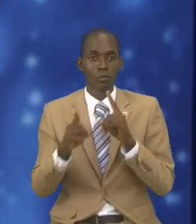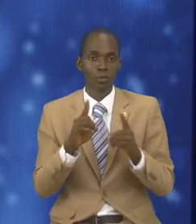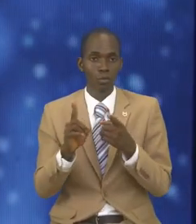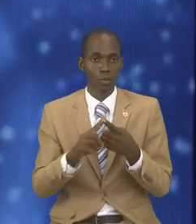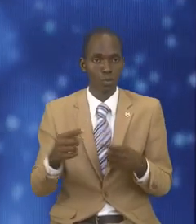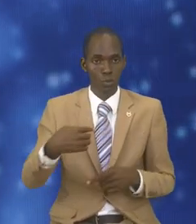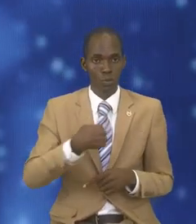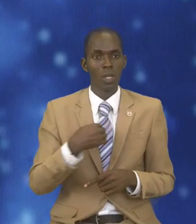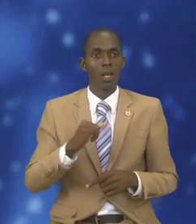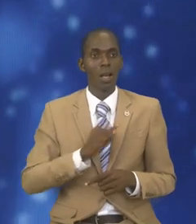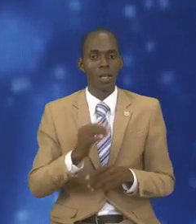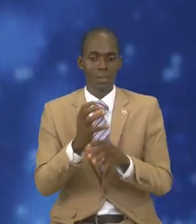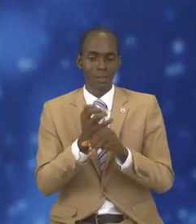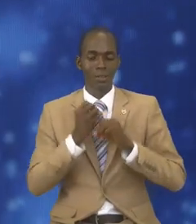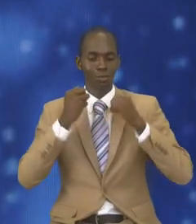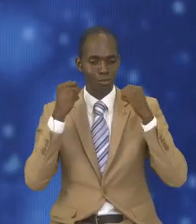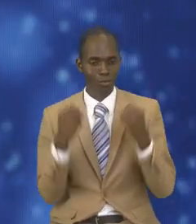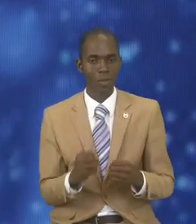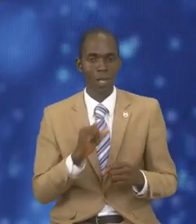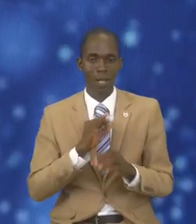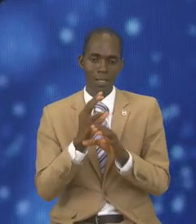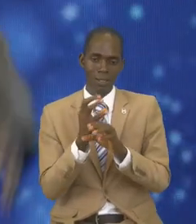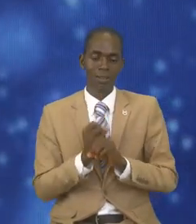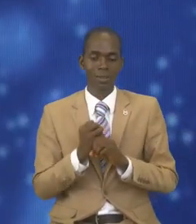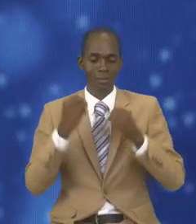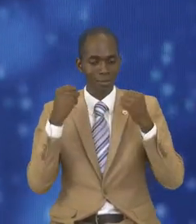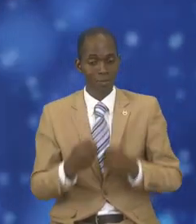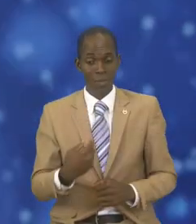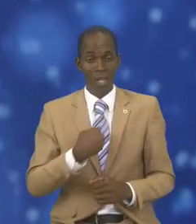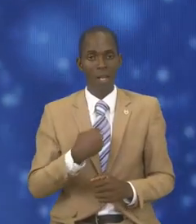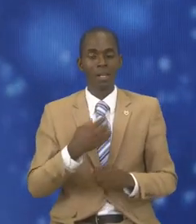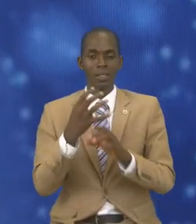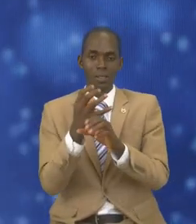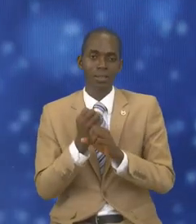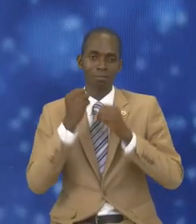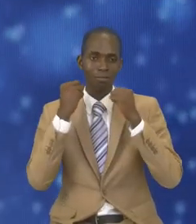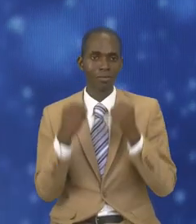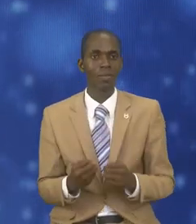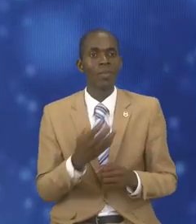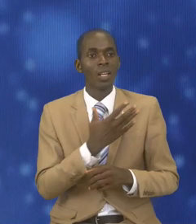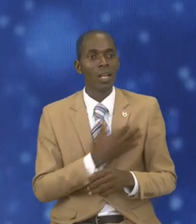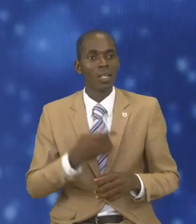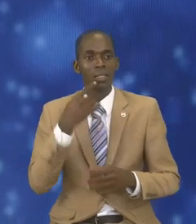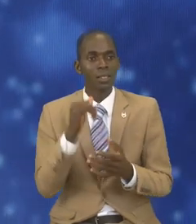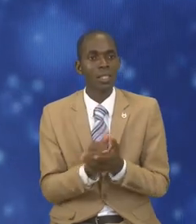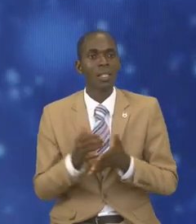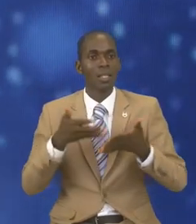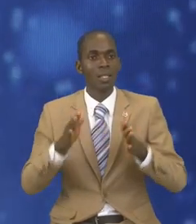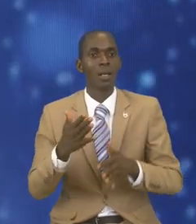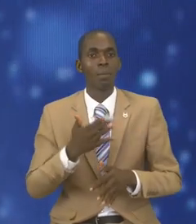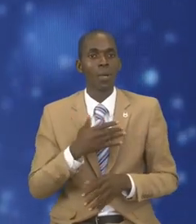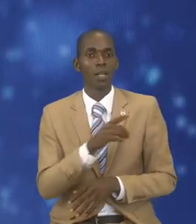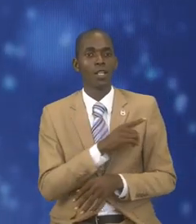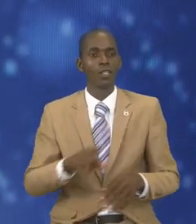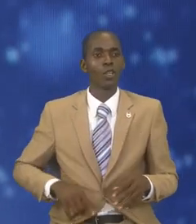was strengthened, I was strengthened, I was strengthened, and said, let my Lord speak,